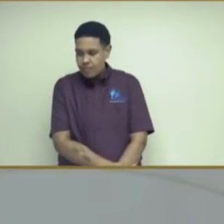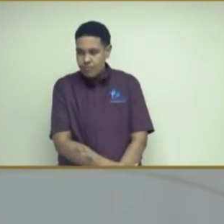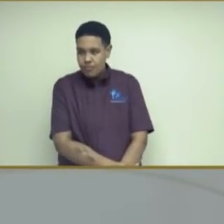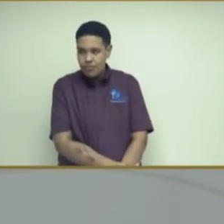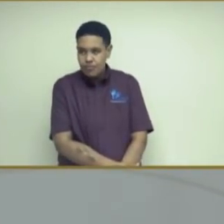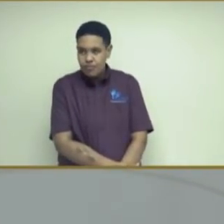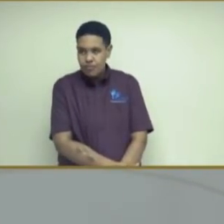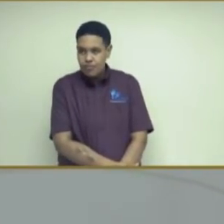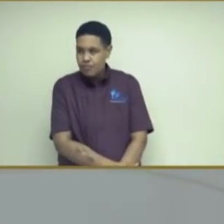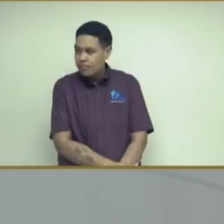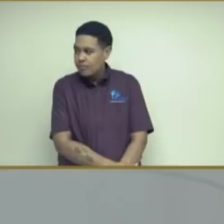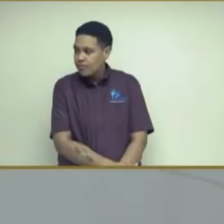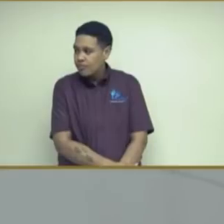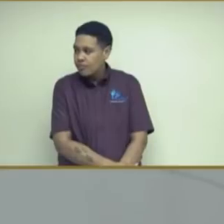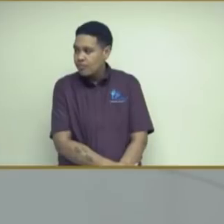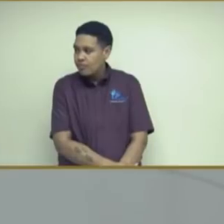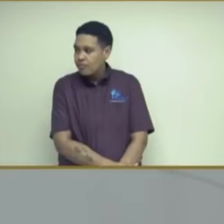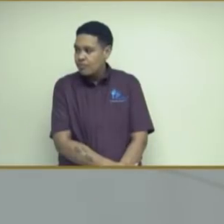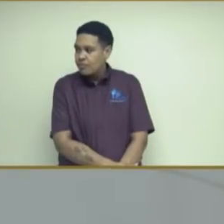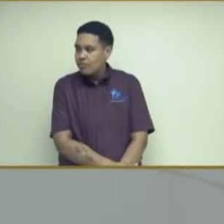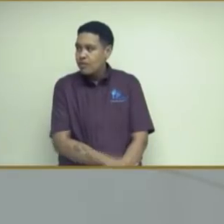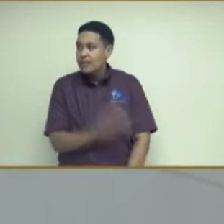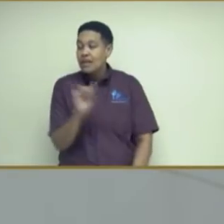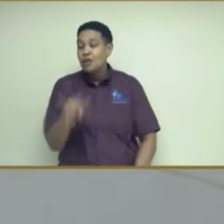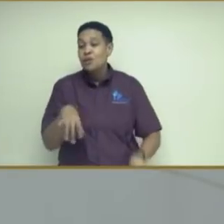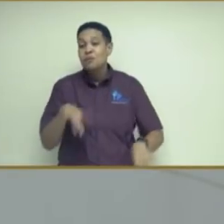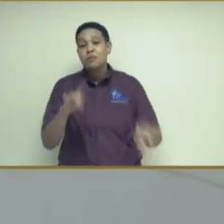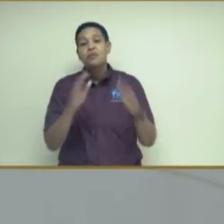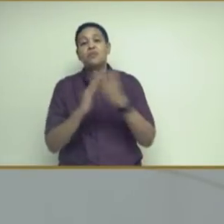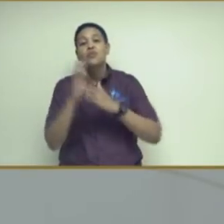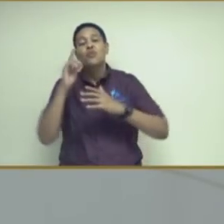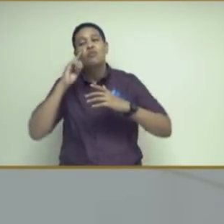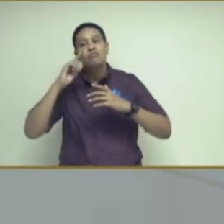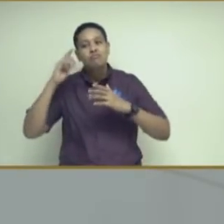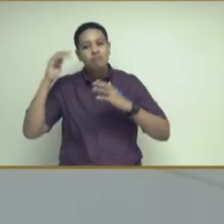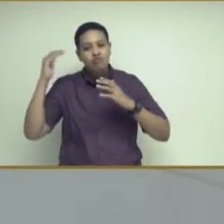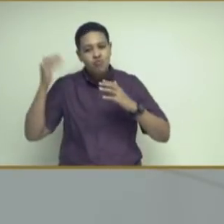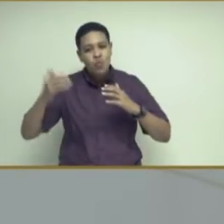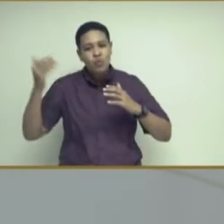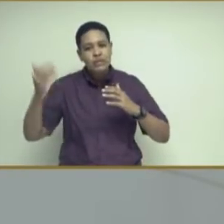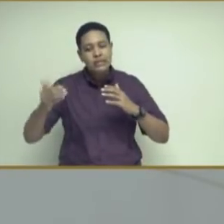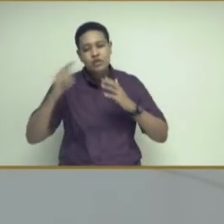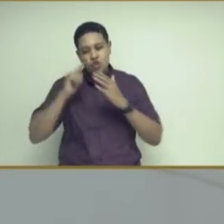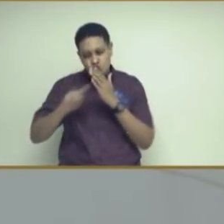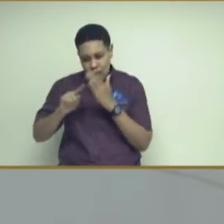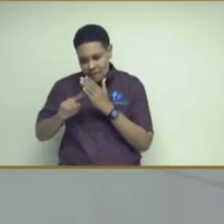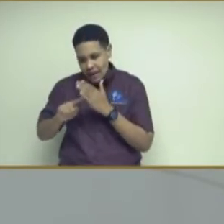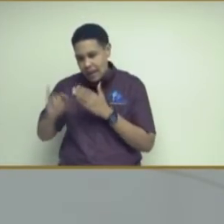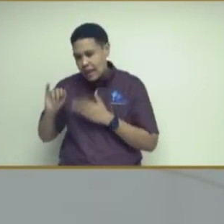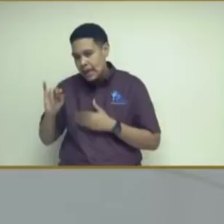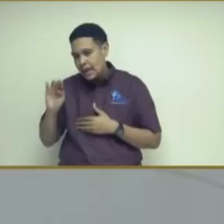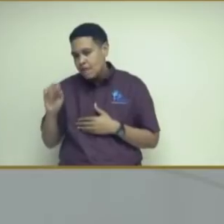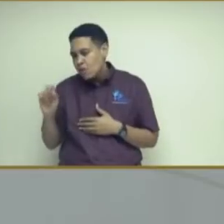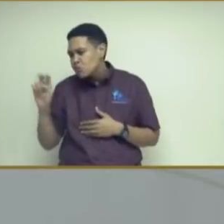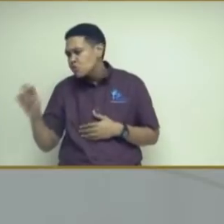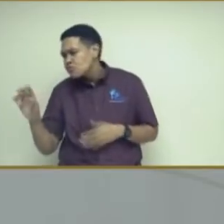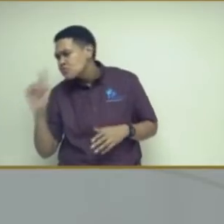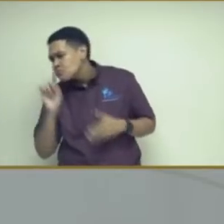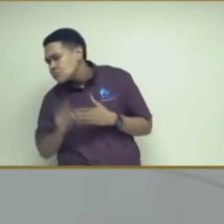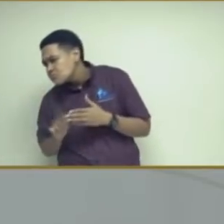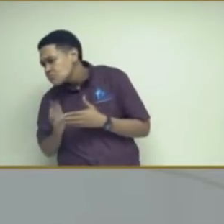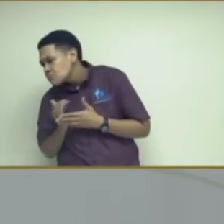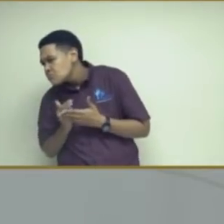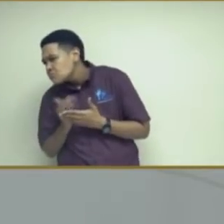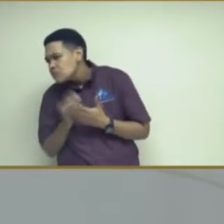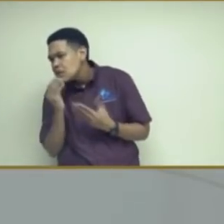the routine surveillance of the infirmaries that we started. And this is part of our aim to